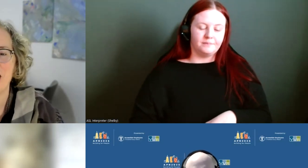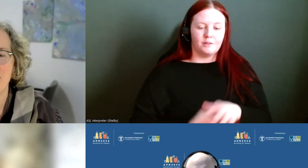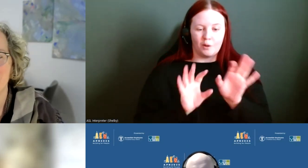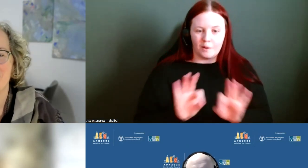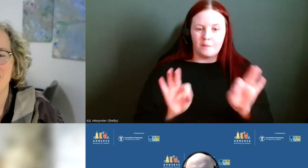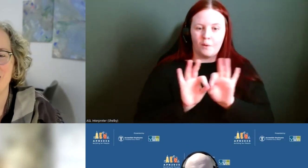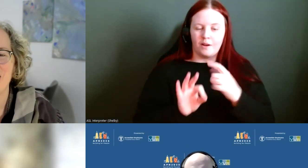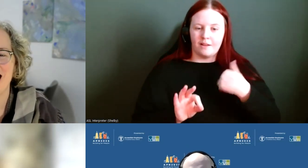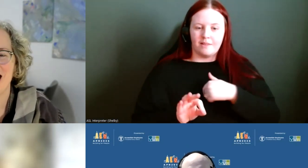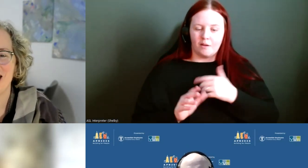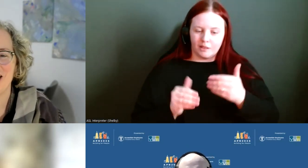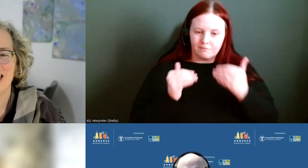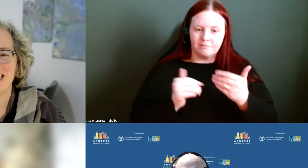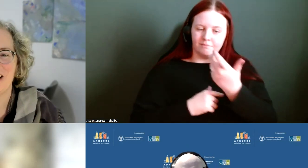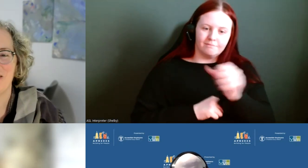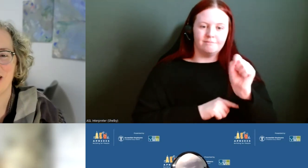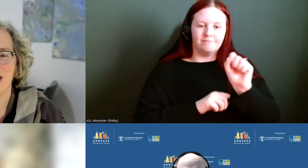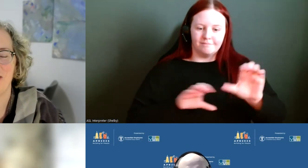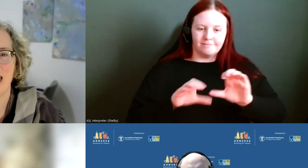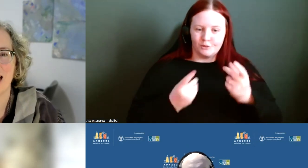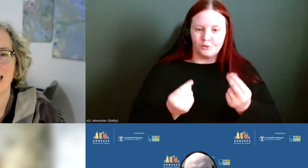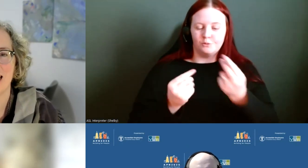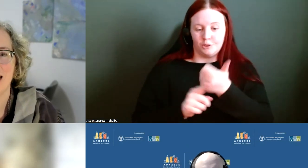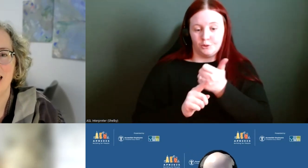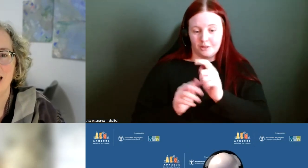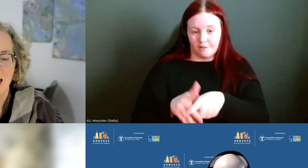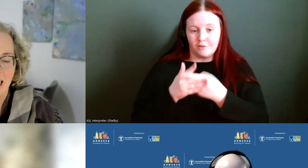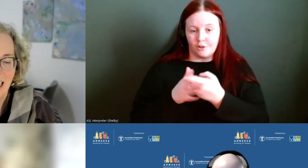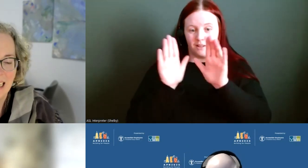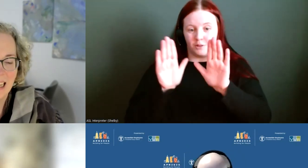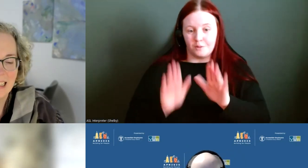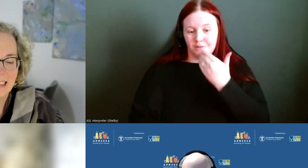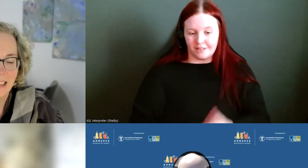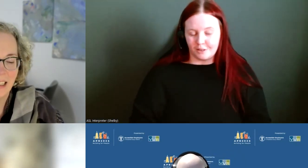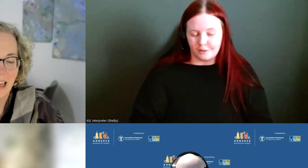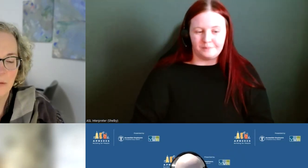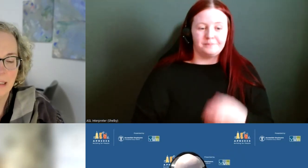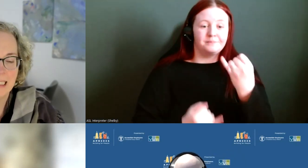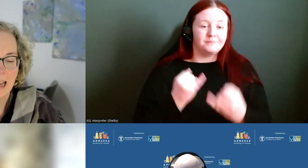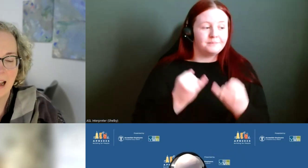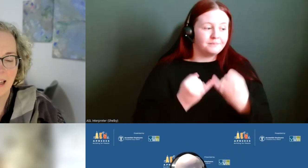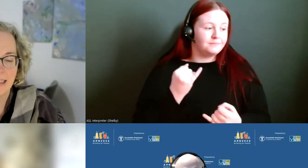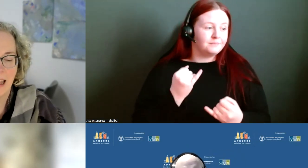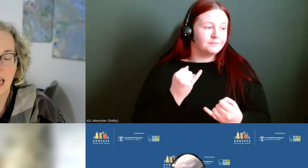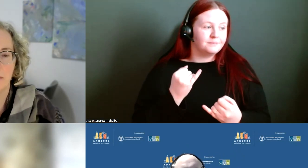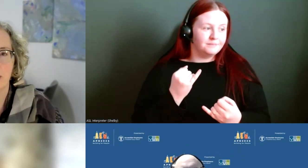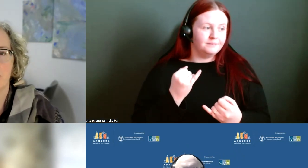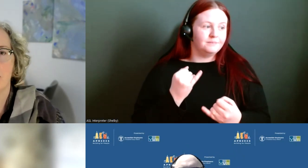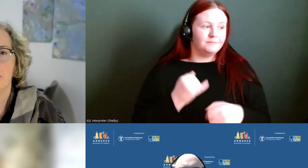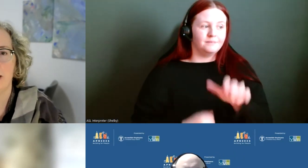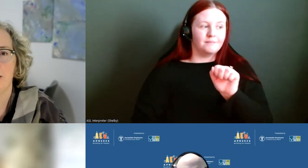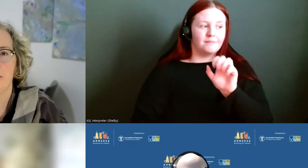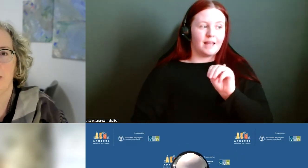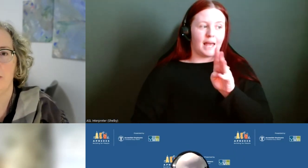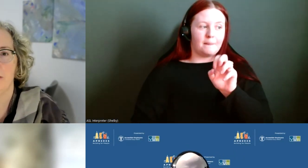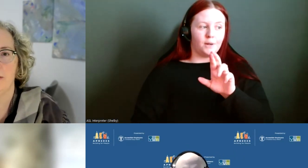you've already started us on, which is fantastic. And last, I would like to ask Amber